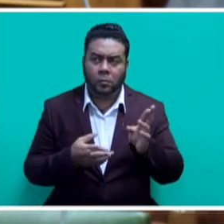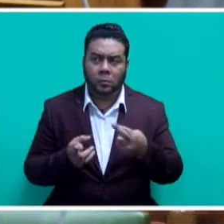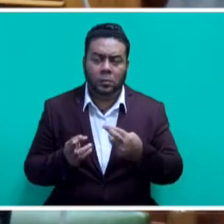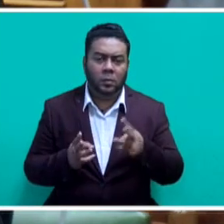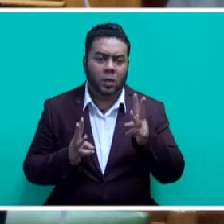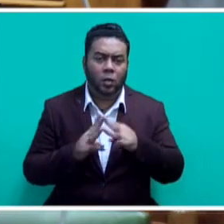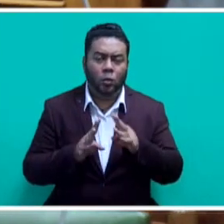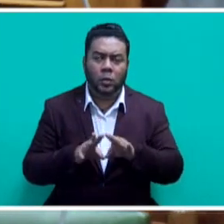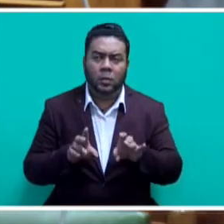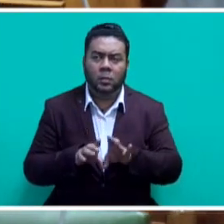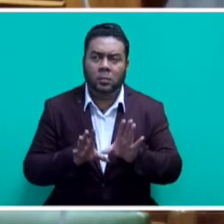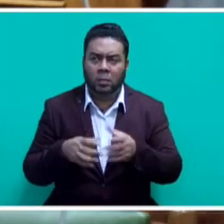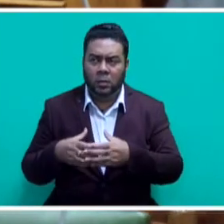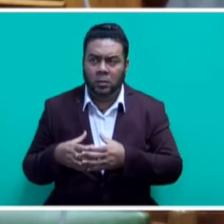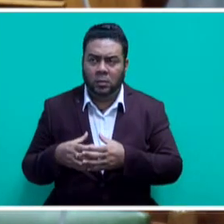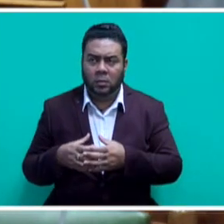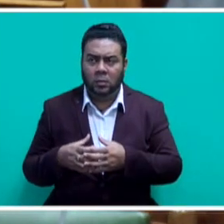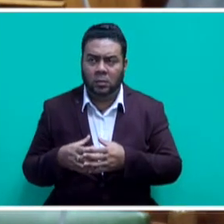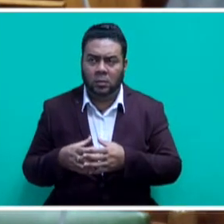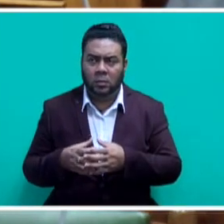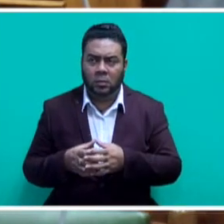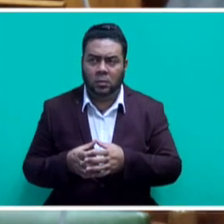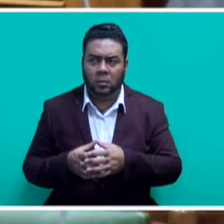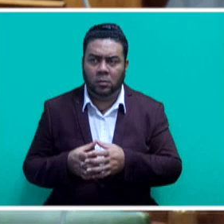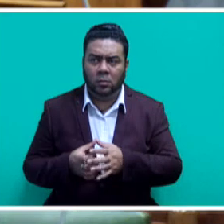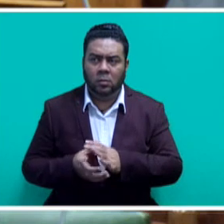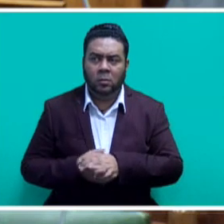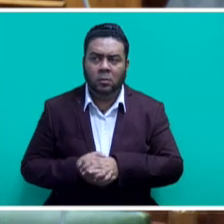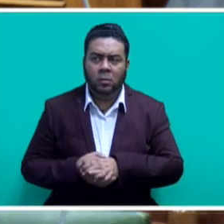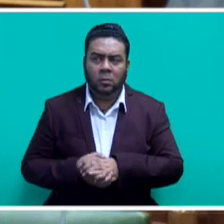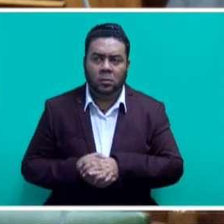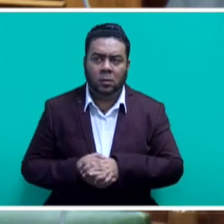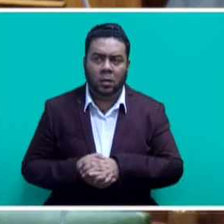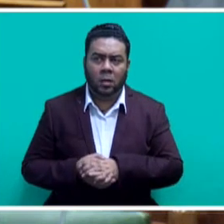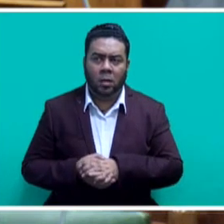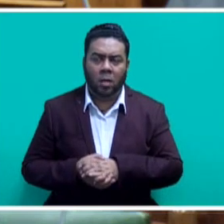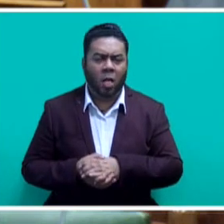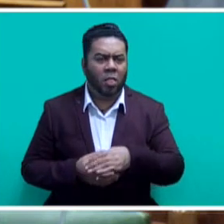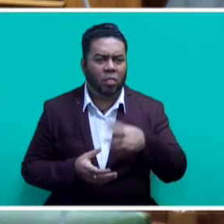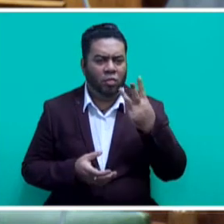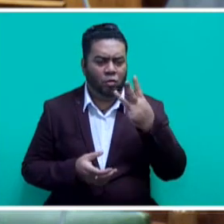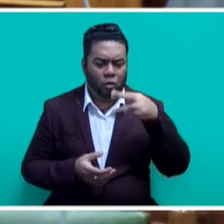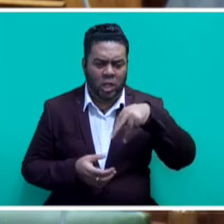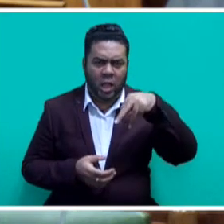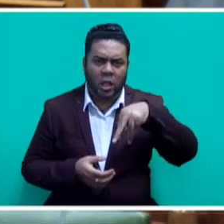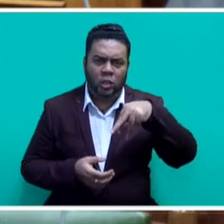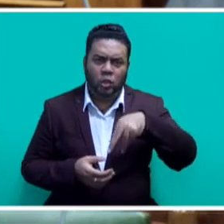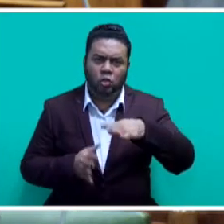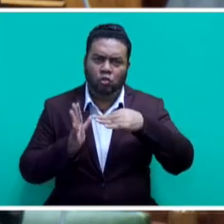three-party coalition or three-legged stool. Now, I remember very